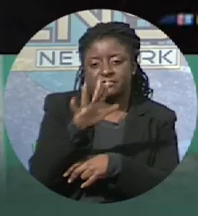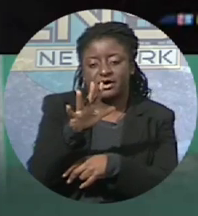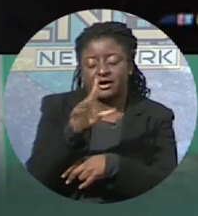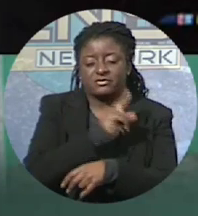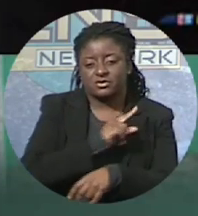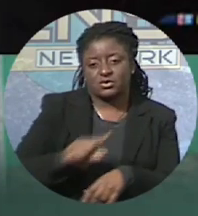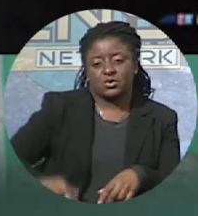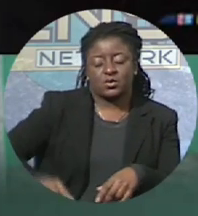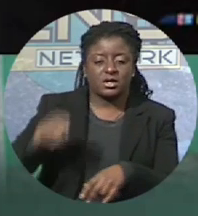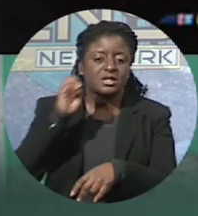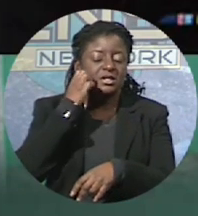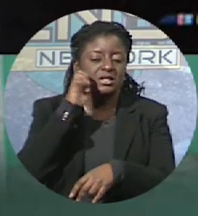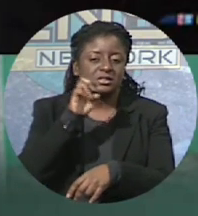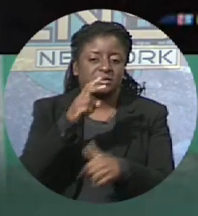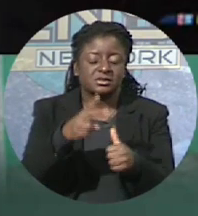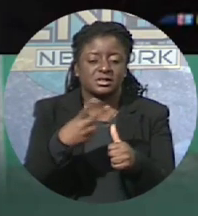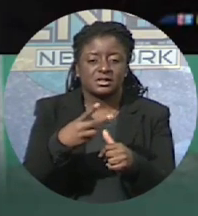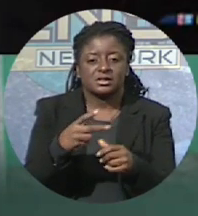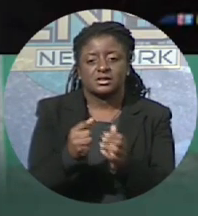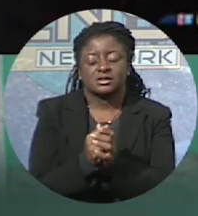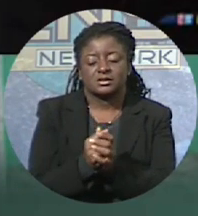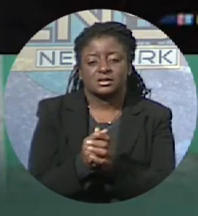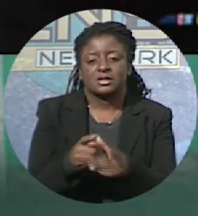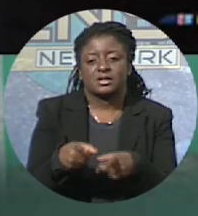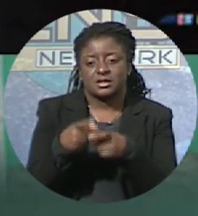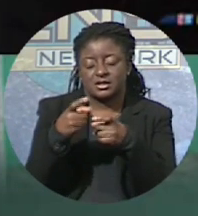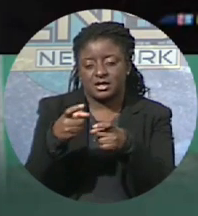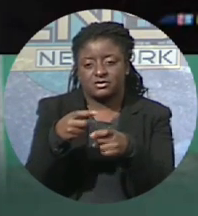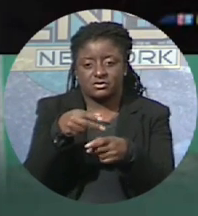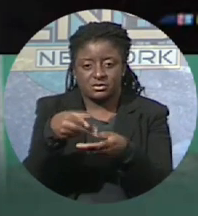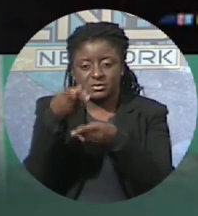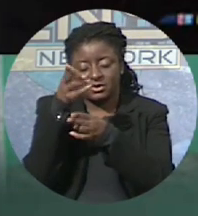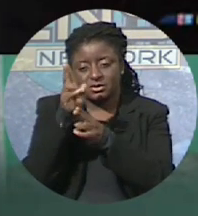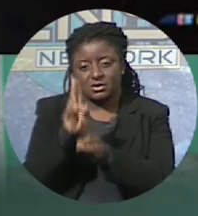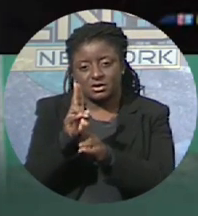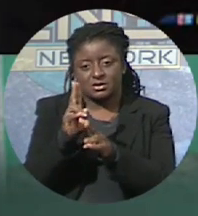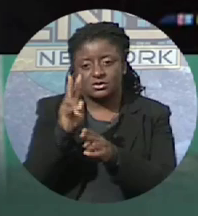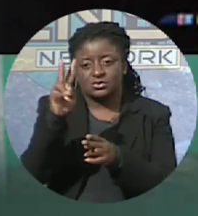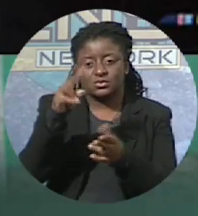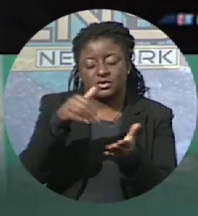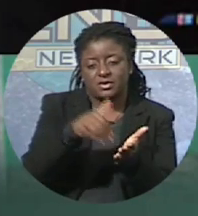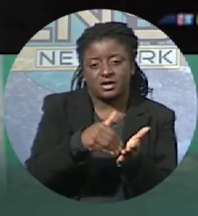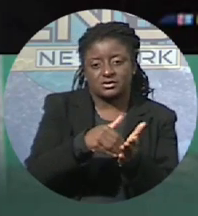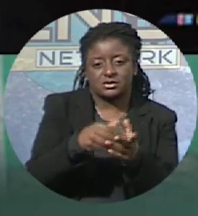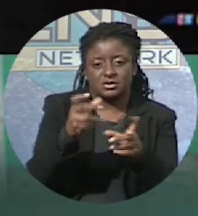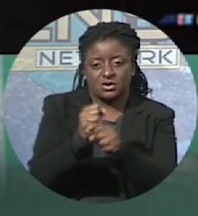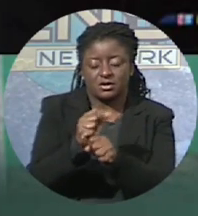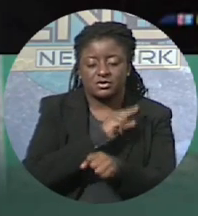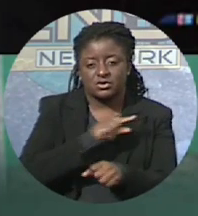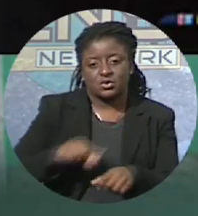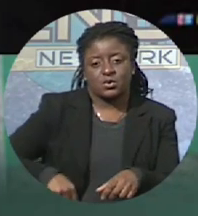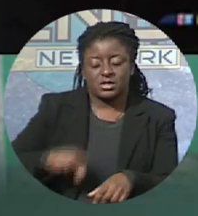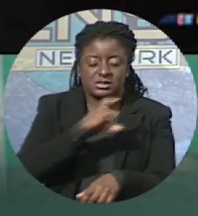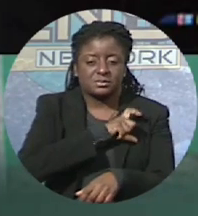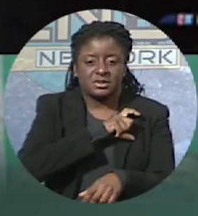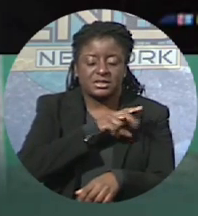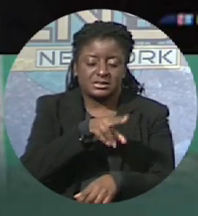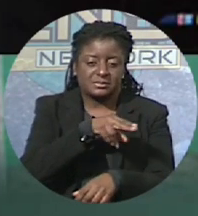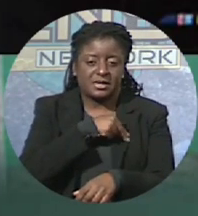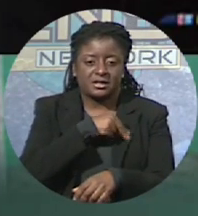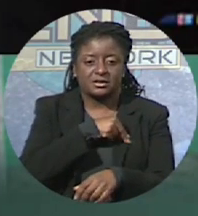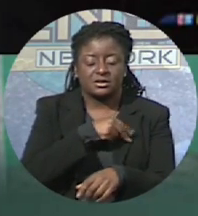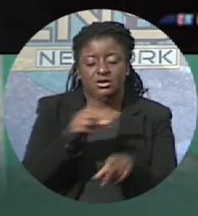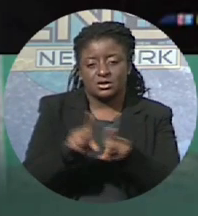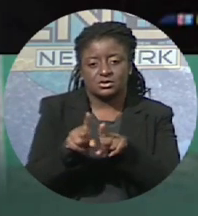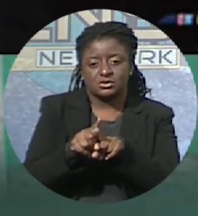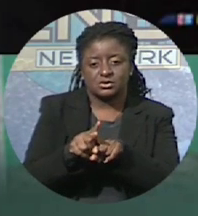the Lieutenant of the Victorian Order on Mr. Bonamy, and in 2000, he received the Queen's Police Medal. It is also notable that Mr. Bonamy's